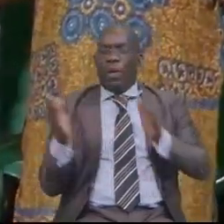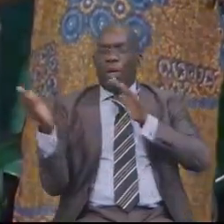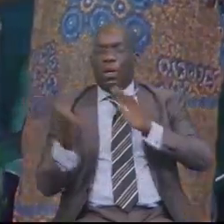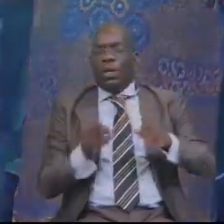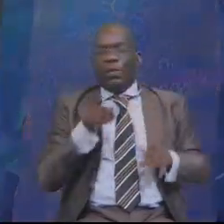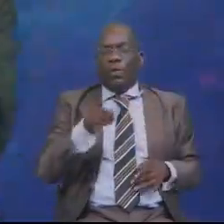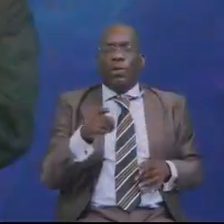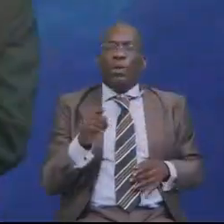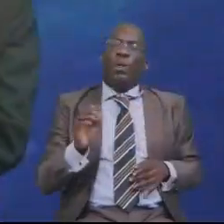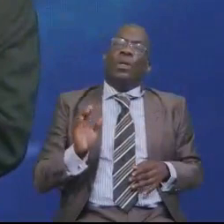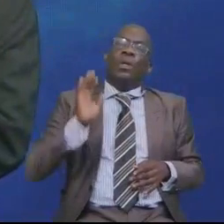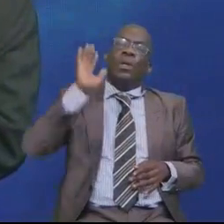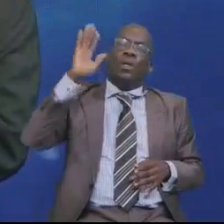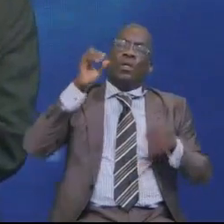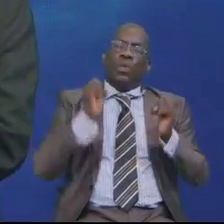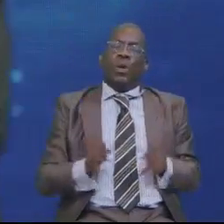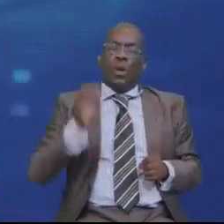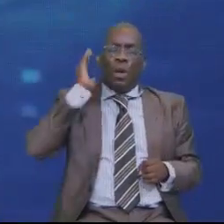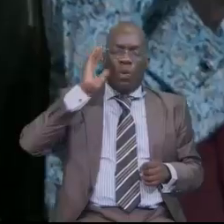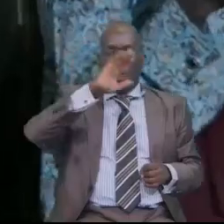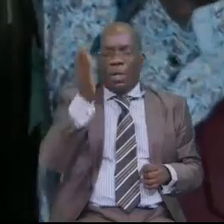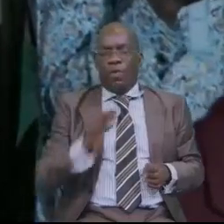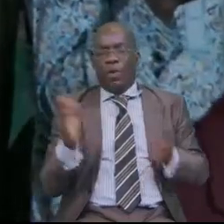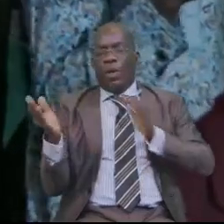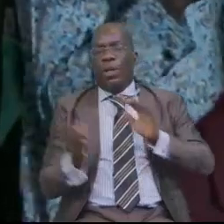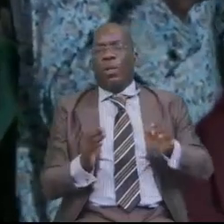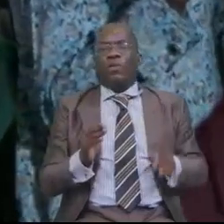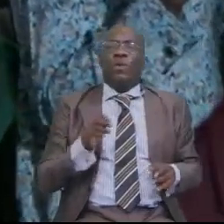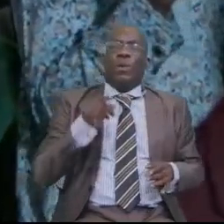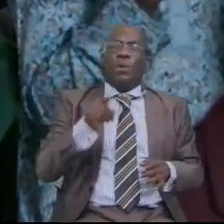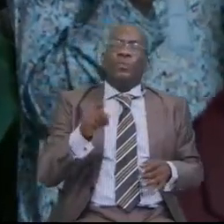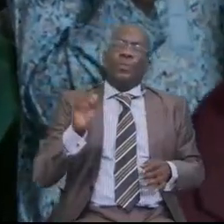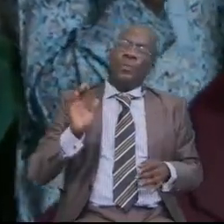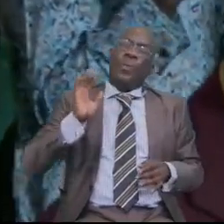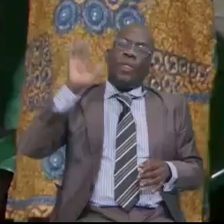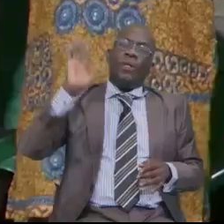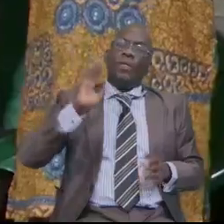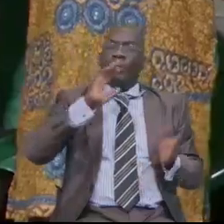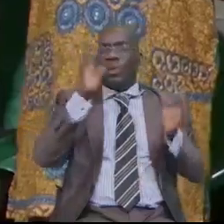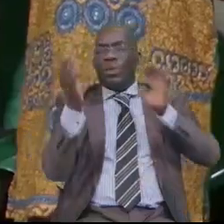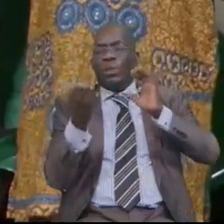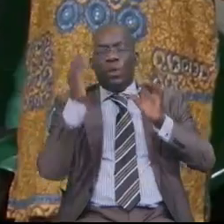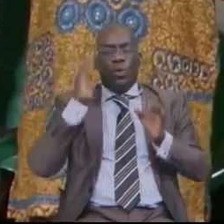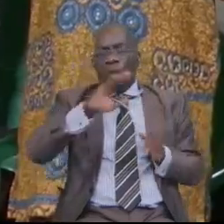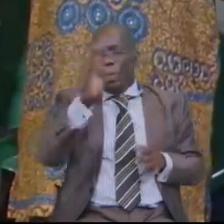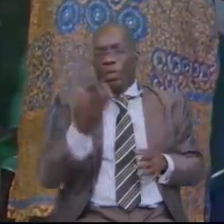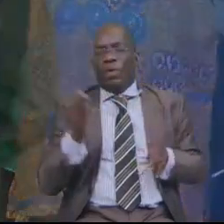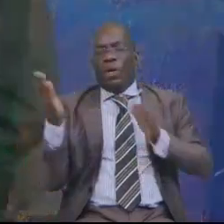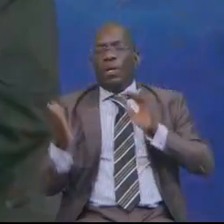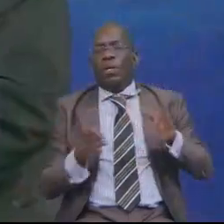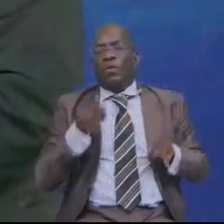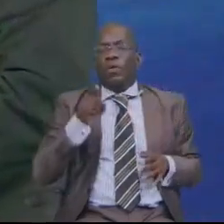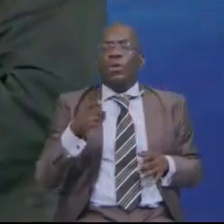His power will never leave you. His presence will never leave you. His